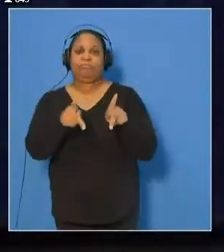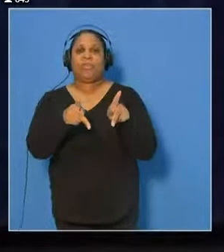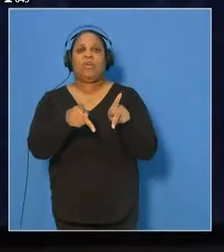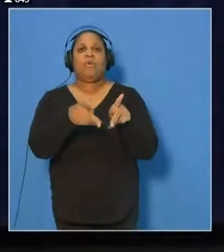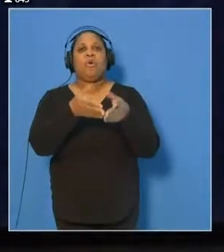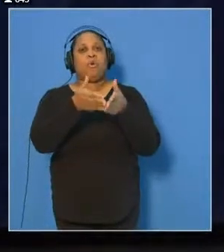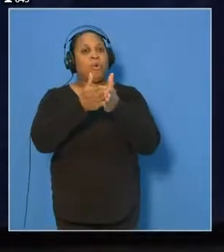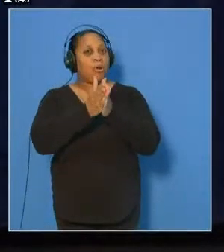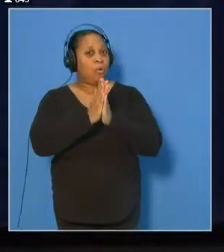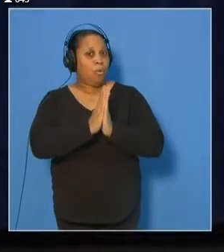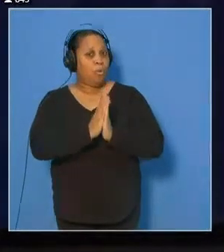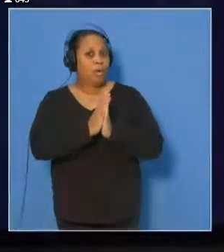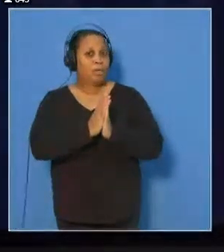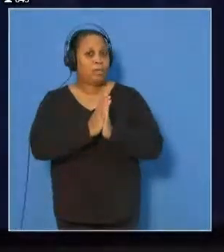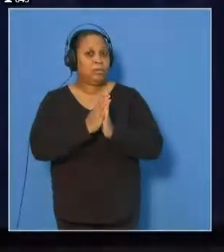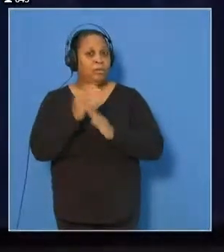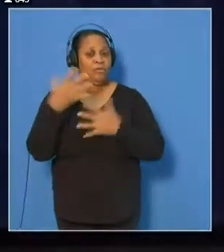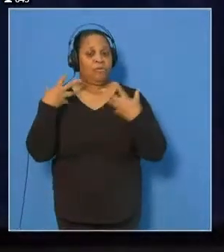health ministry,